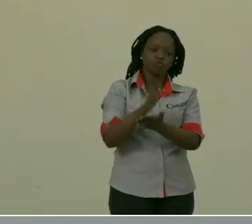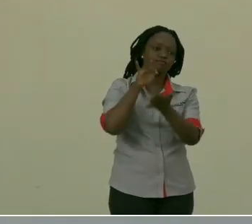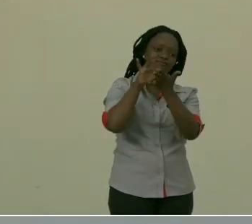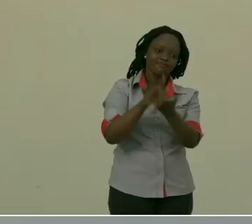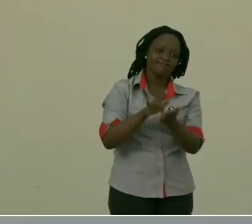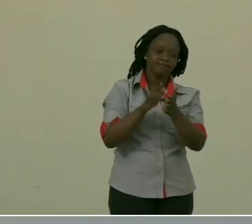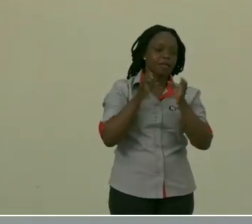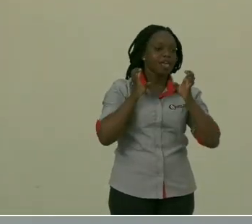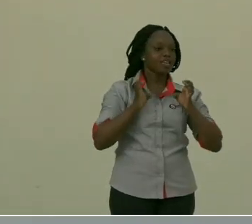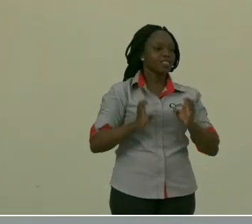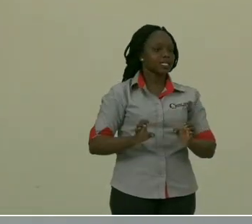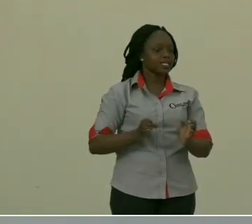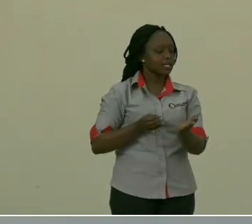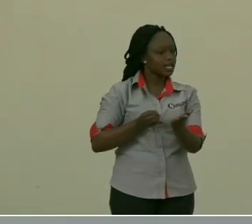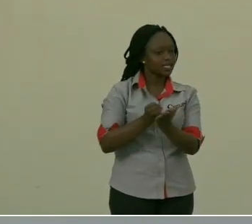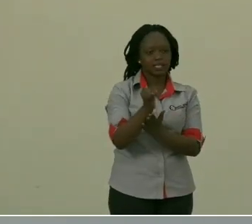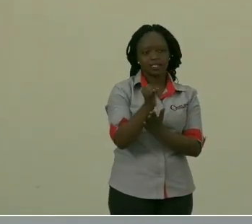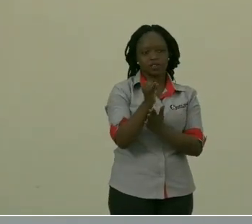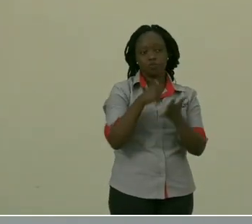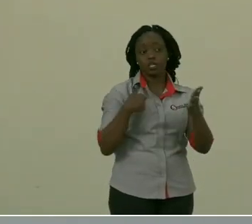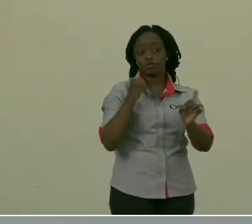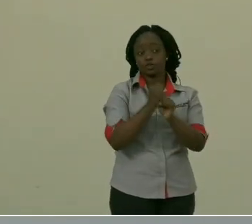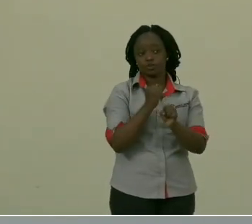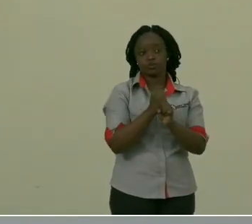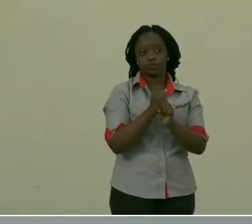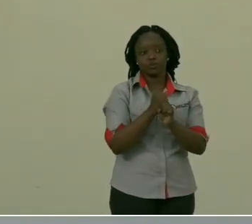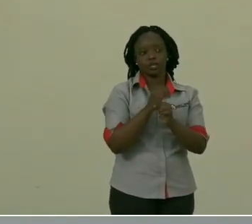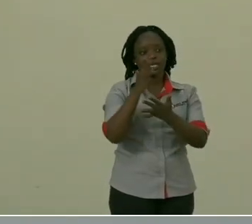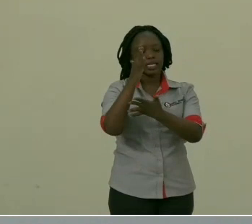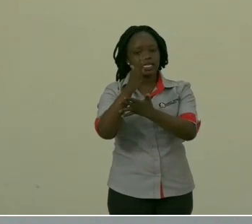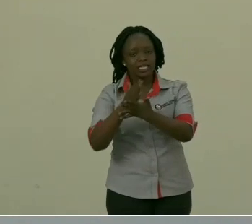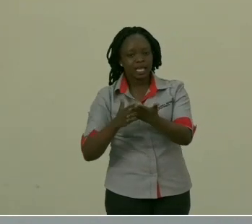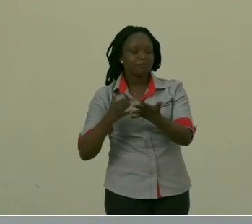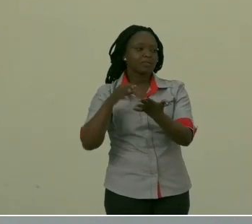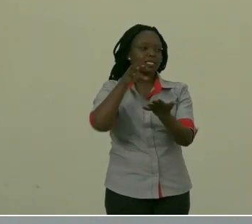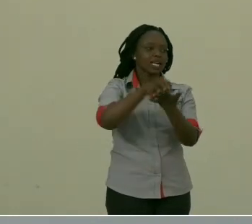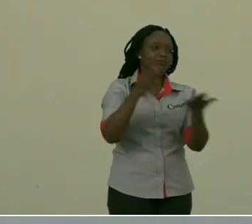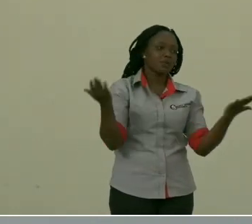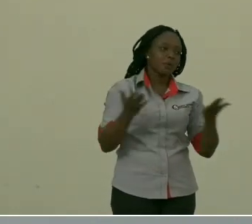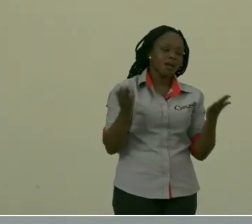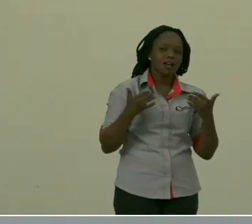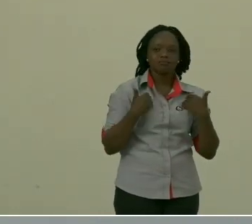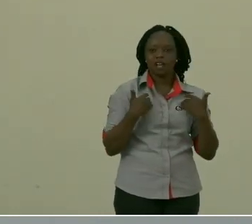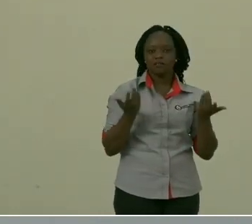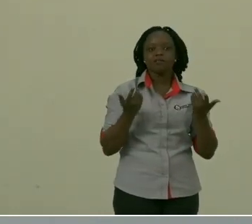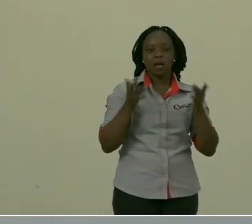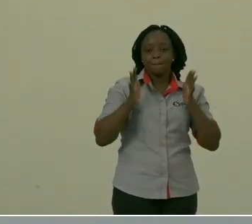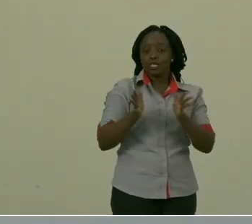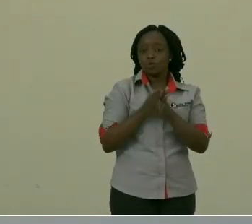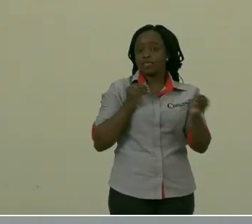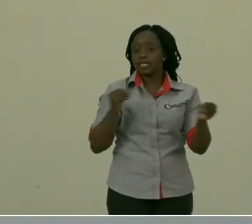ethics and integrity in what we do. There are some circumstances whereby we have persons with